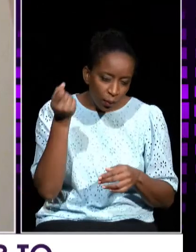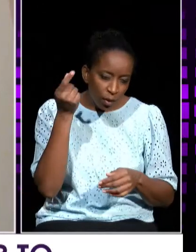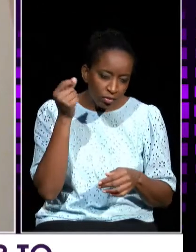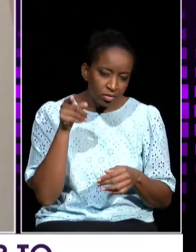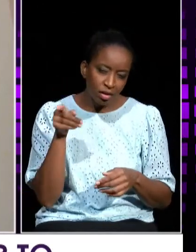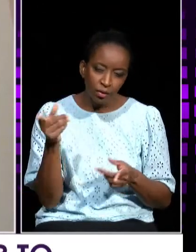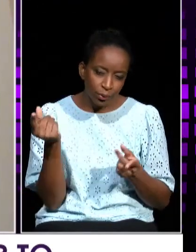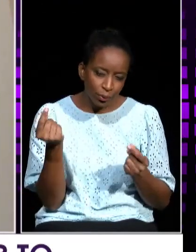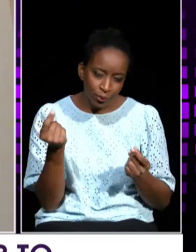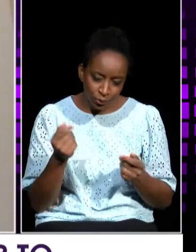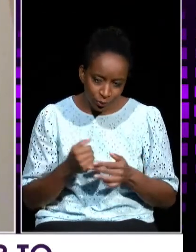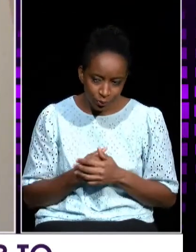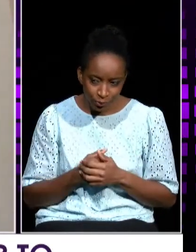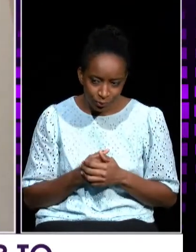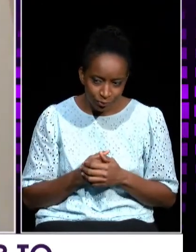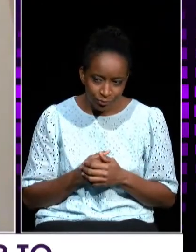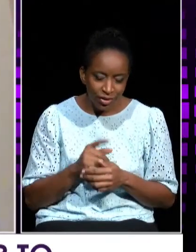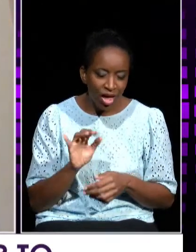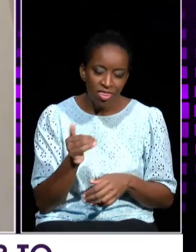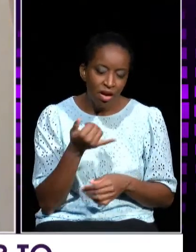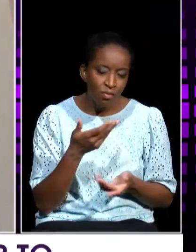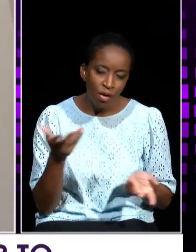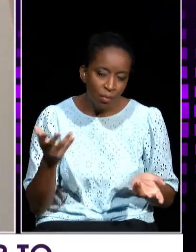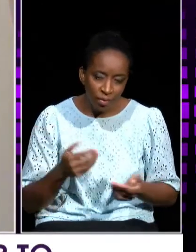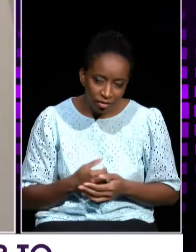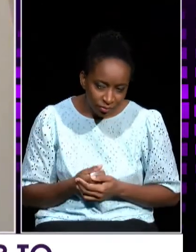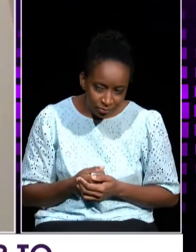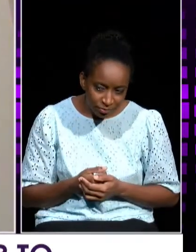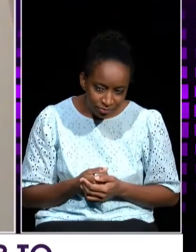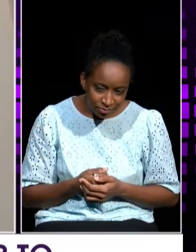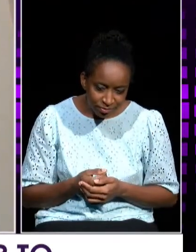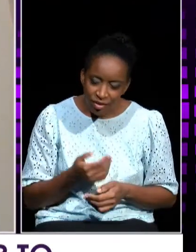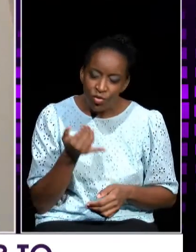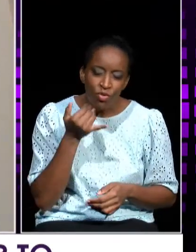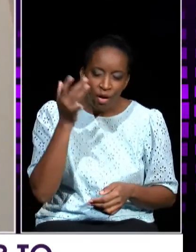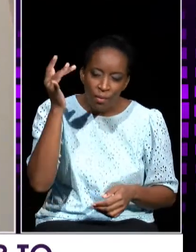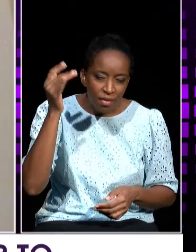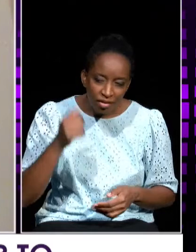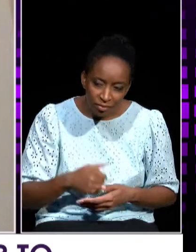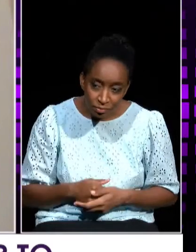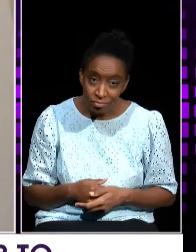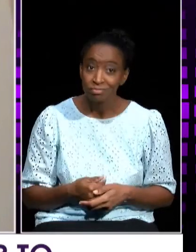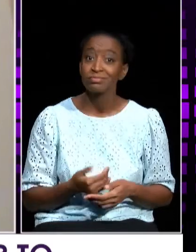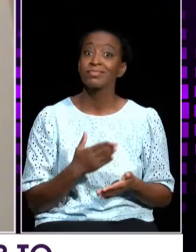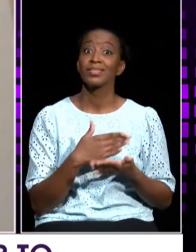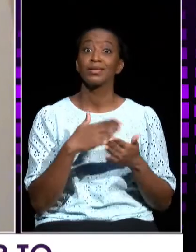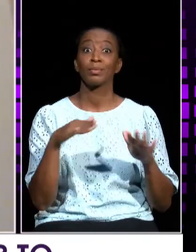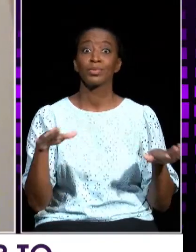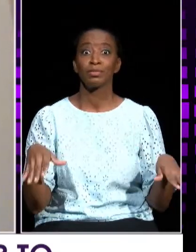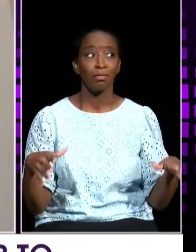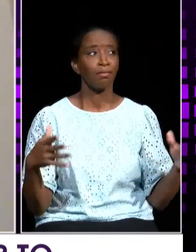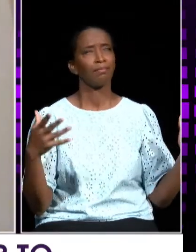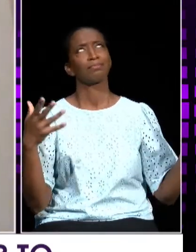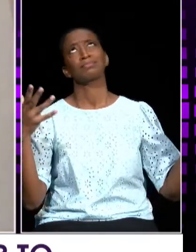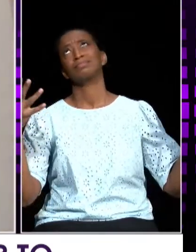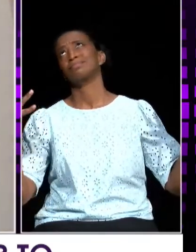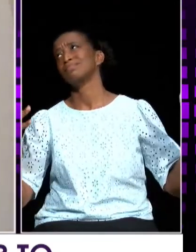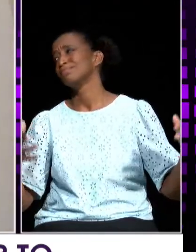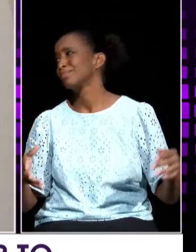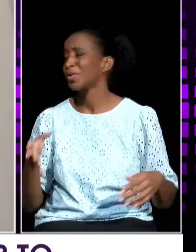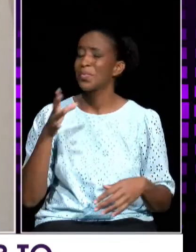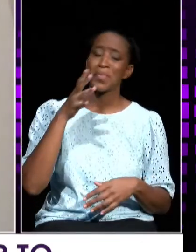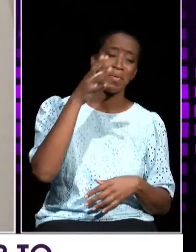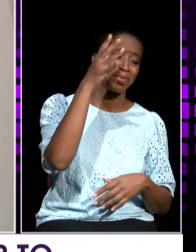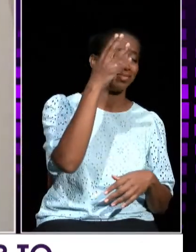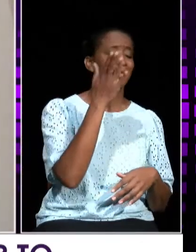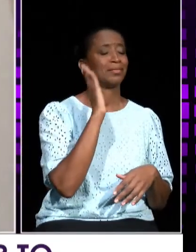going to talk, that is enough punishment, because they don't want to hear, oh, why did you do this? Tell